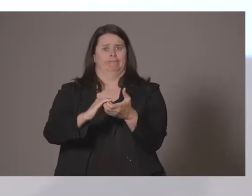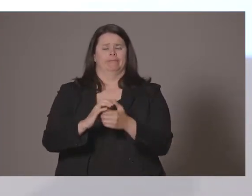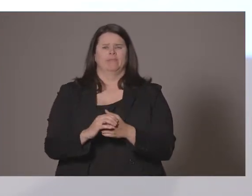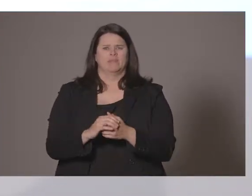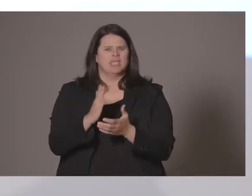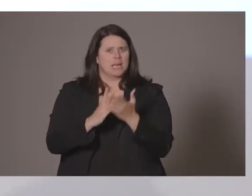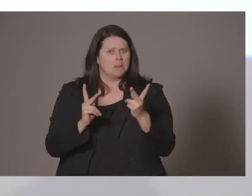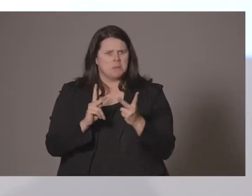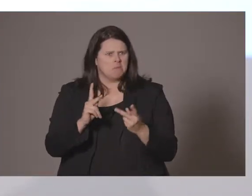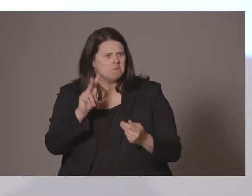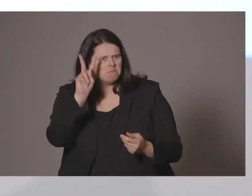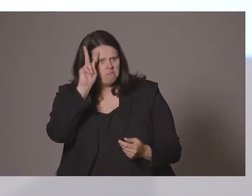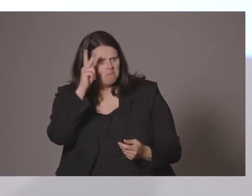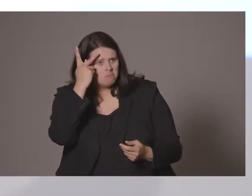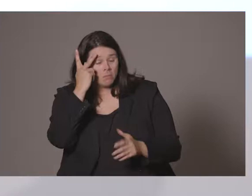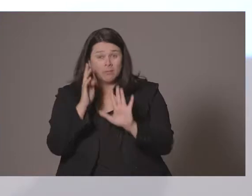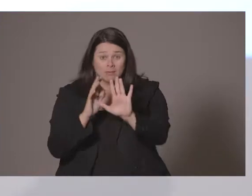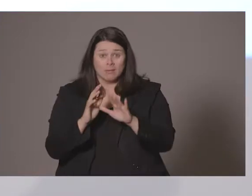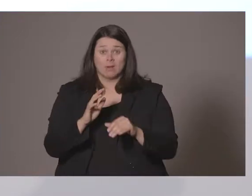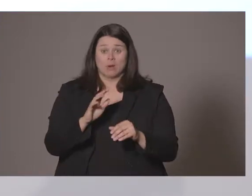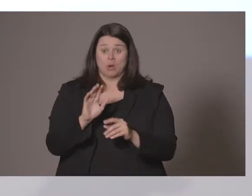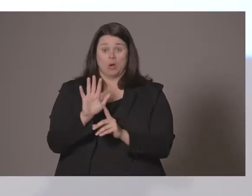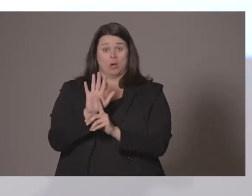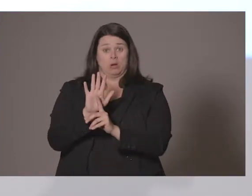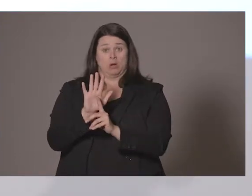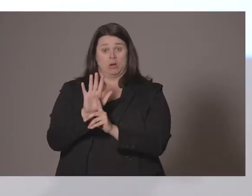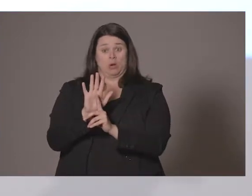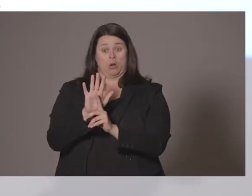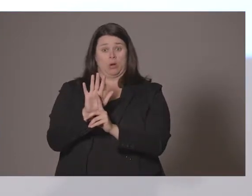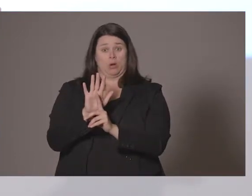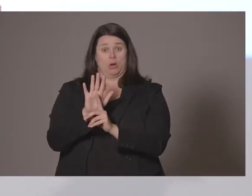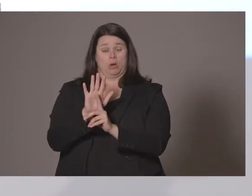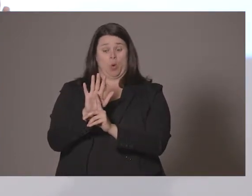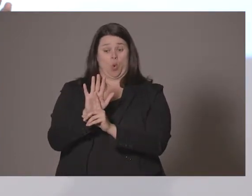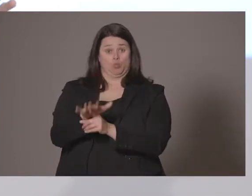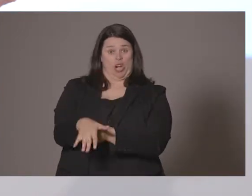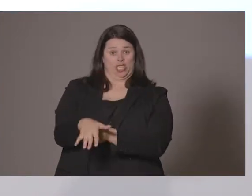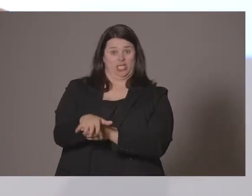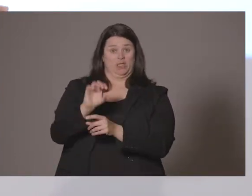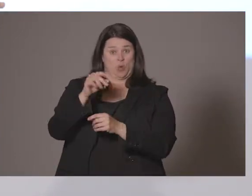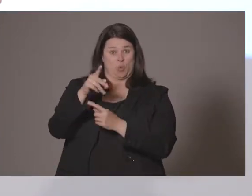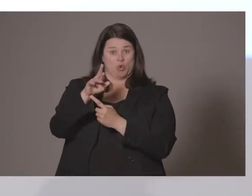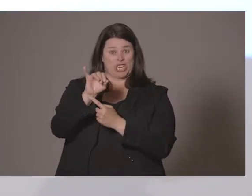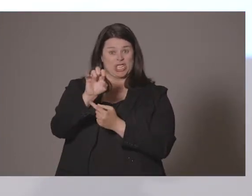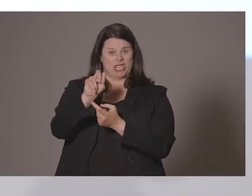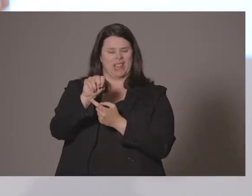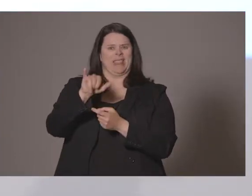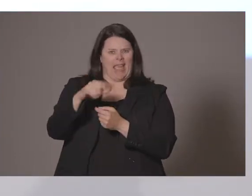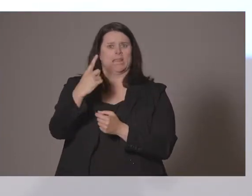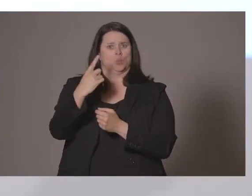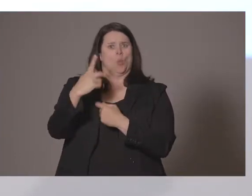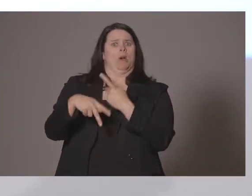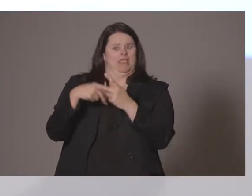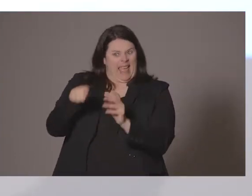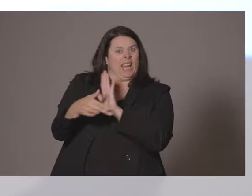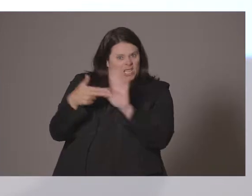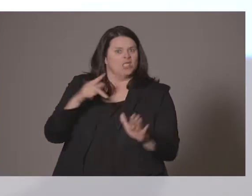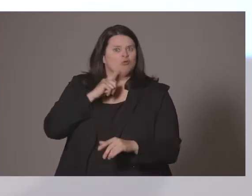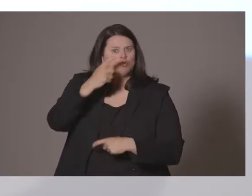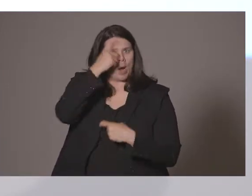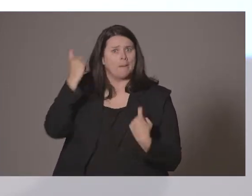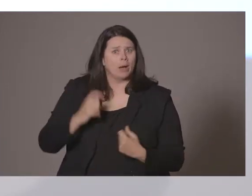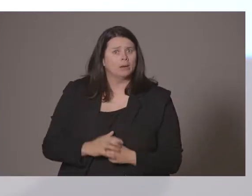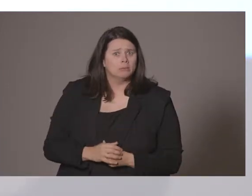oppression is a type of trauma. And I say that from the baseline sense